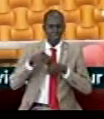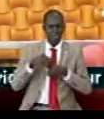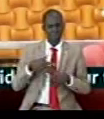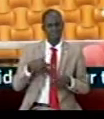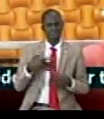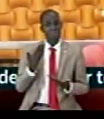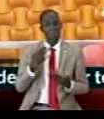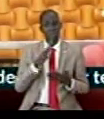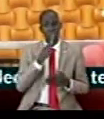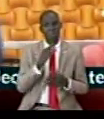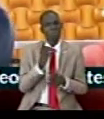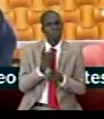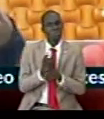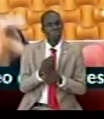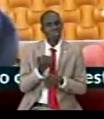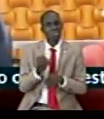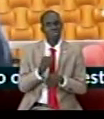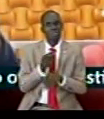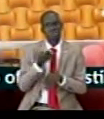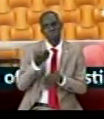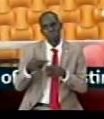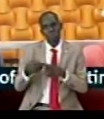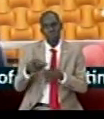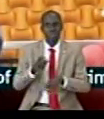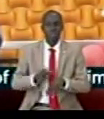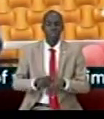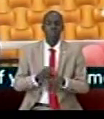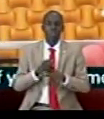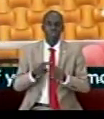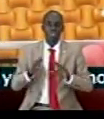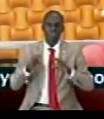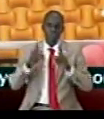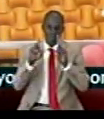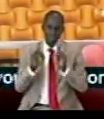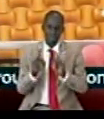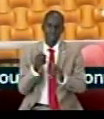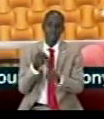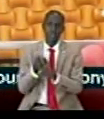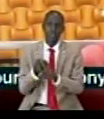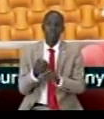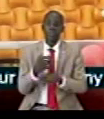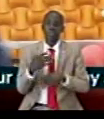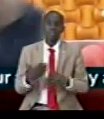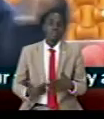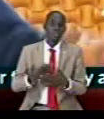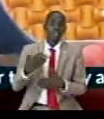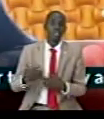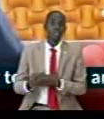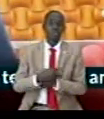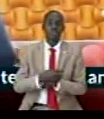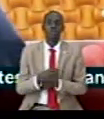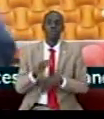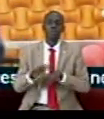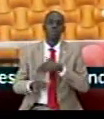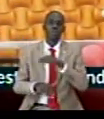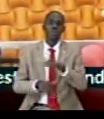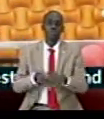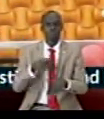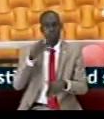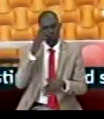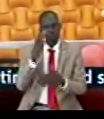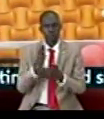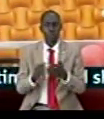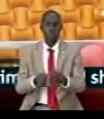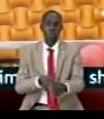just a normal relief. Let me just give myself a test, a trial. And the next day, I walked a distance. I never